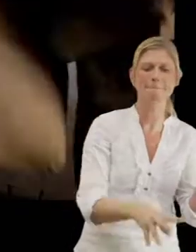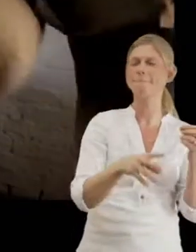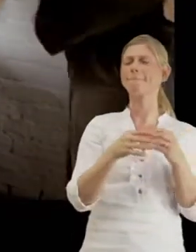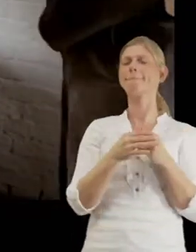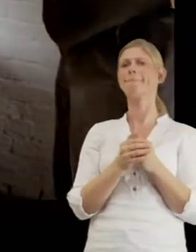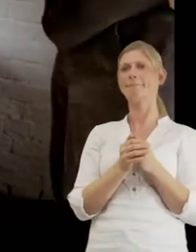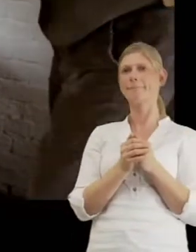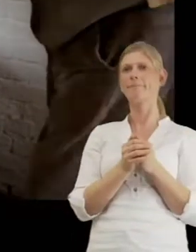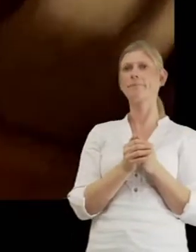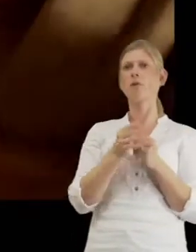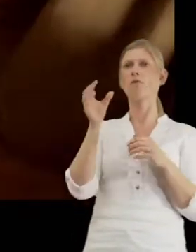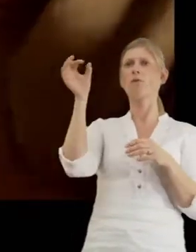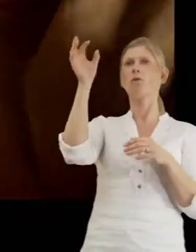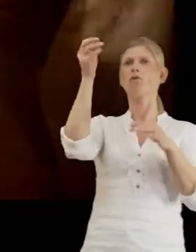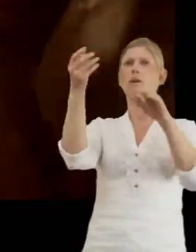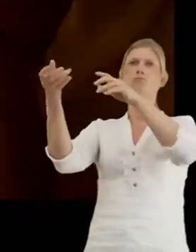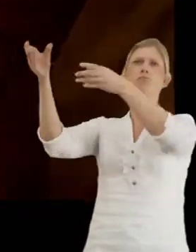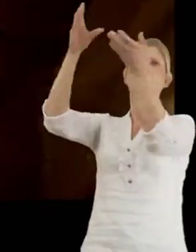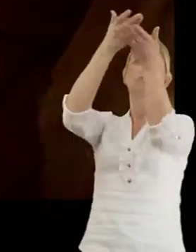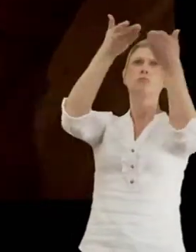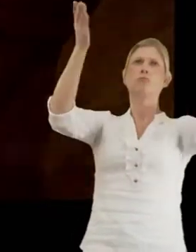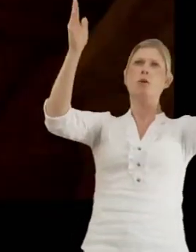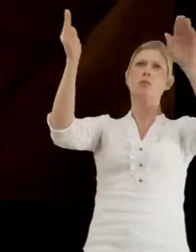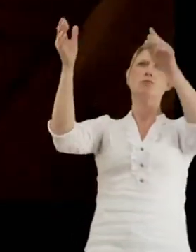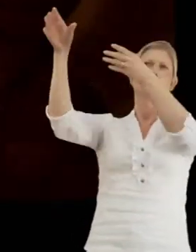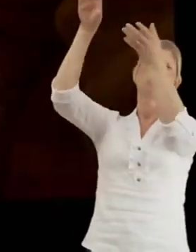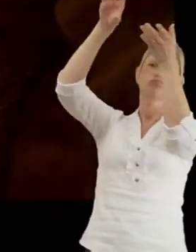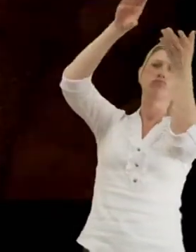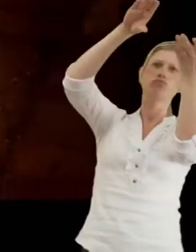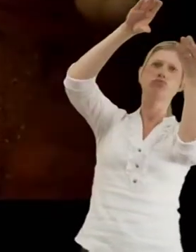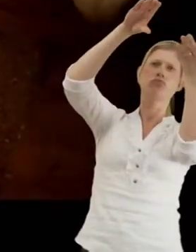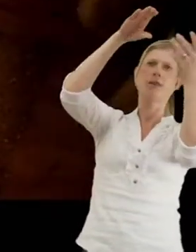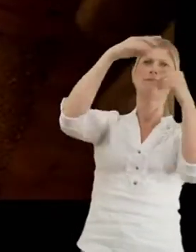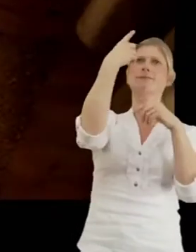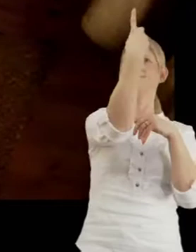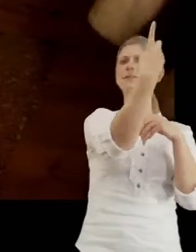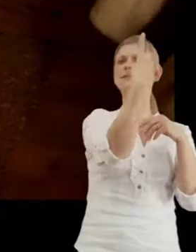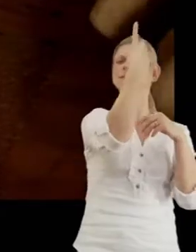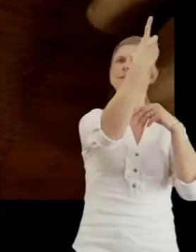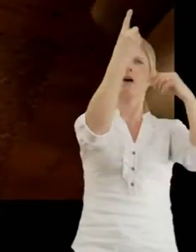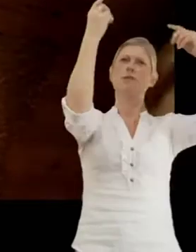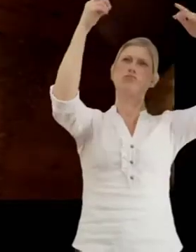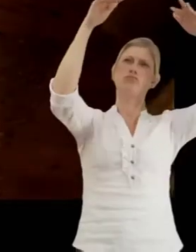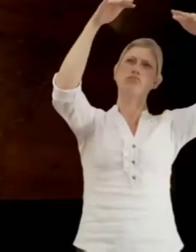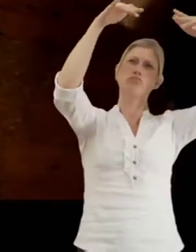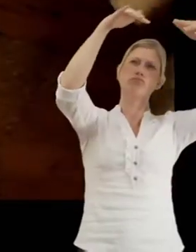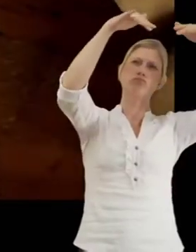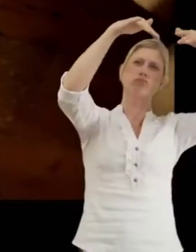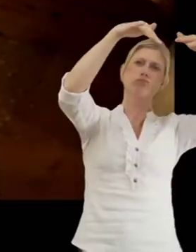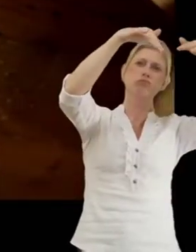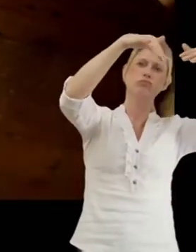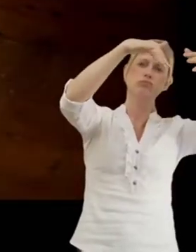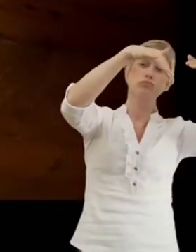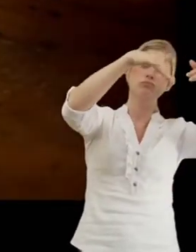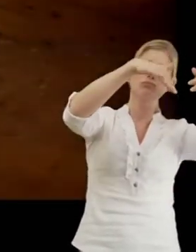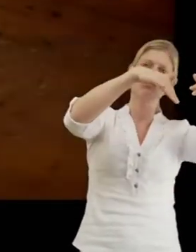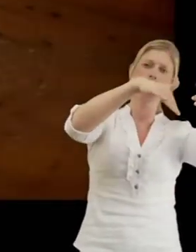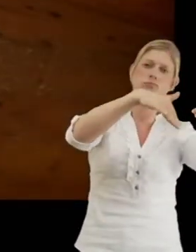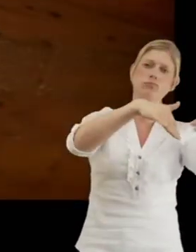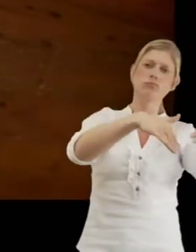The grain is then poured into a hopper, and with the aid of gravity, it begins its journey down through the